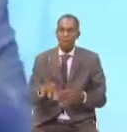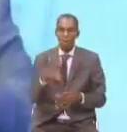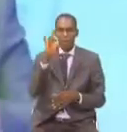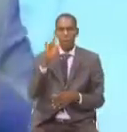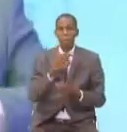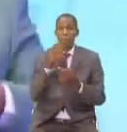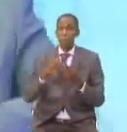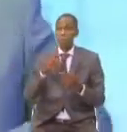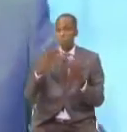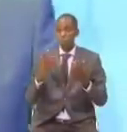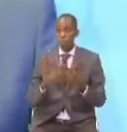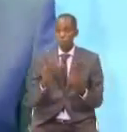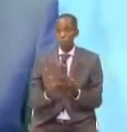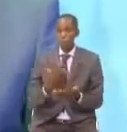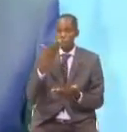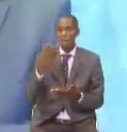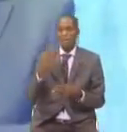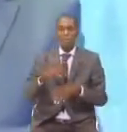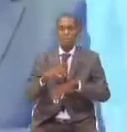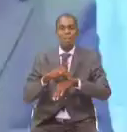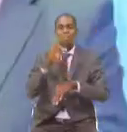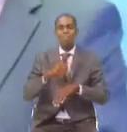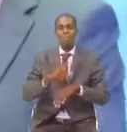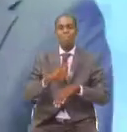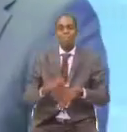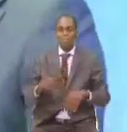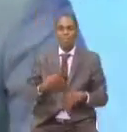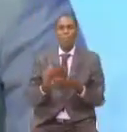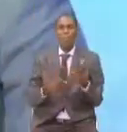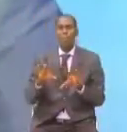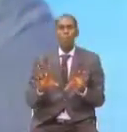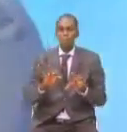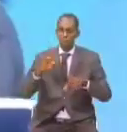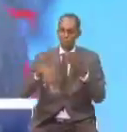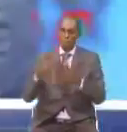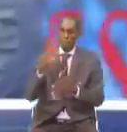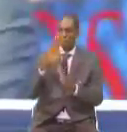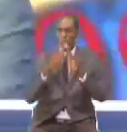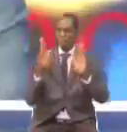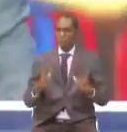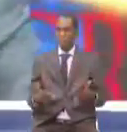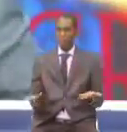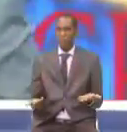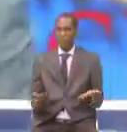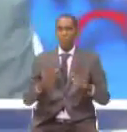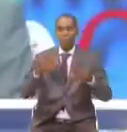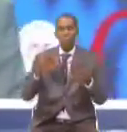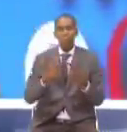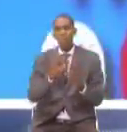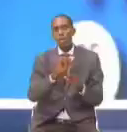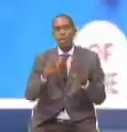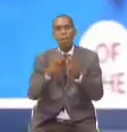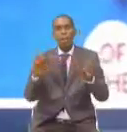want to buy the earthly clothes, what do? You go out of the house and you go to a place where